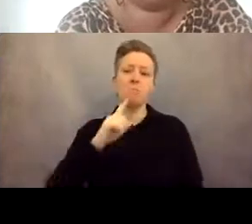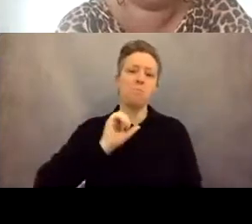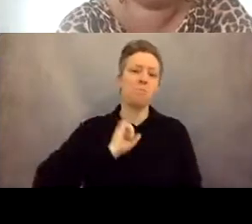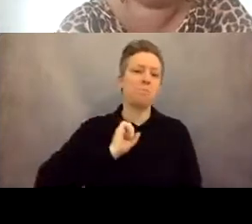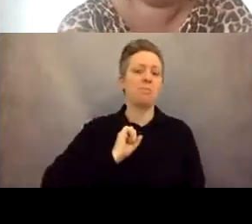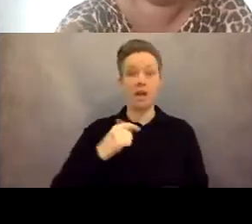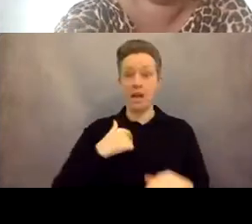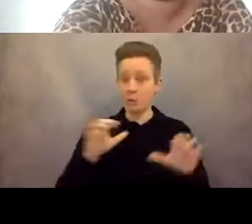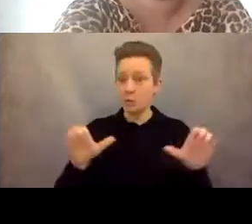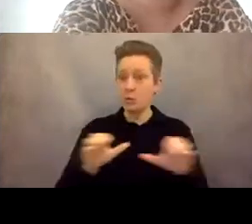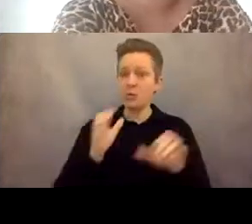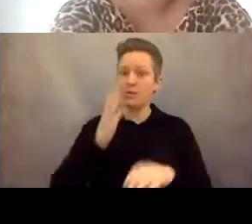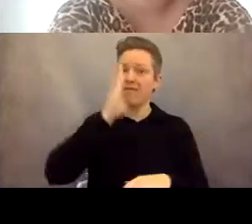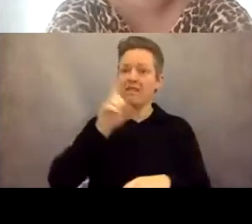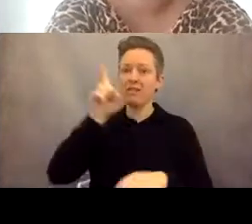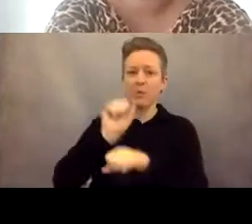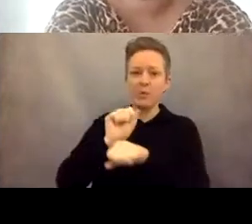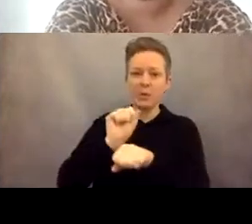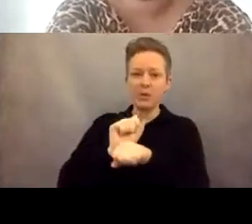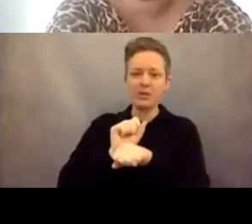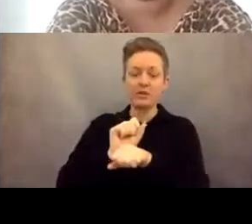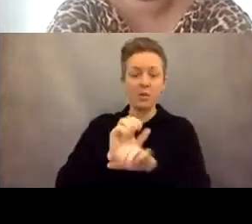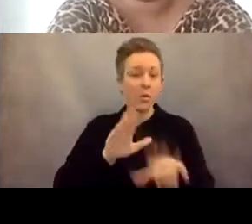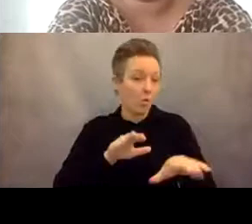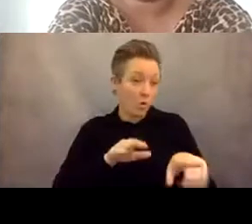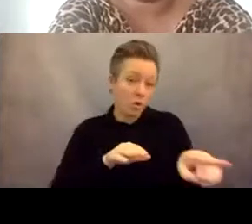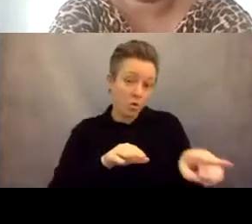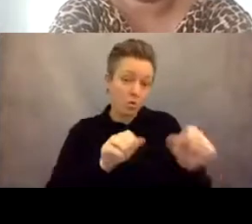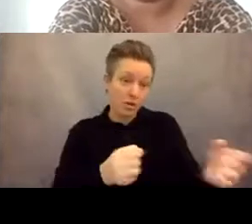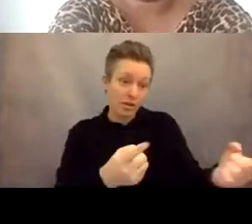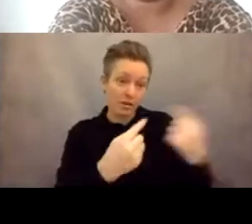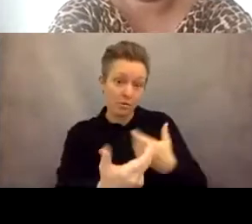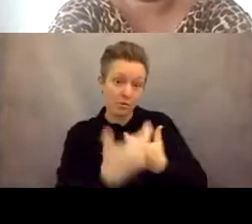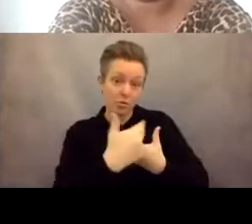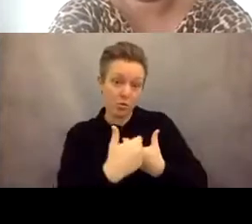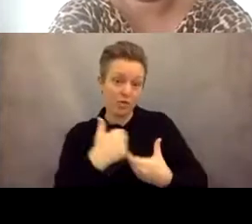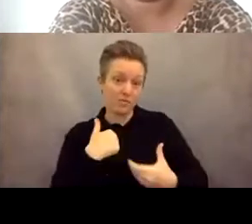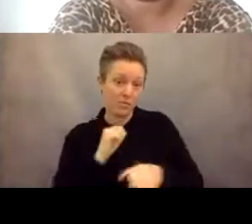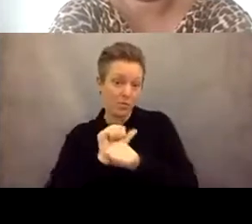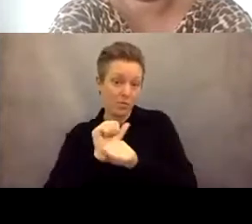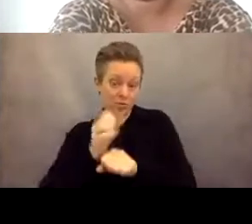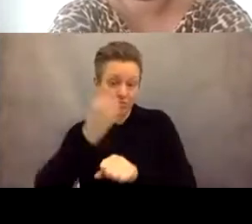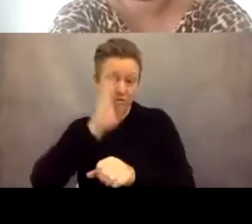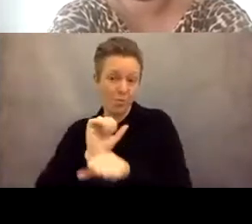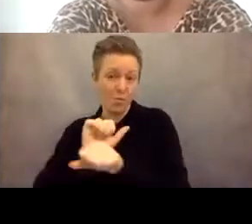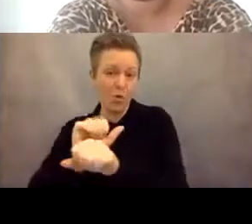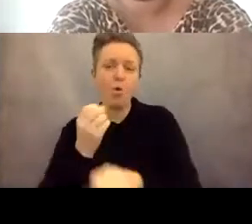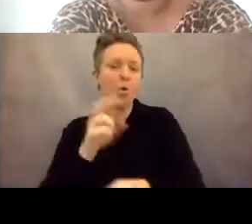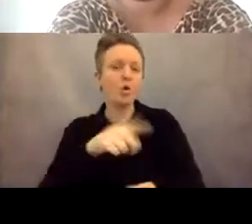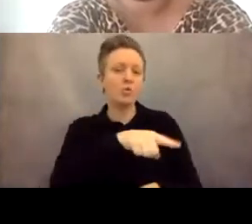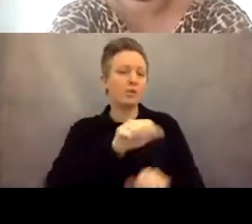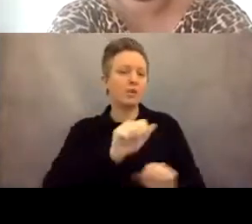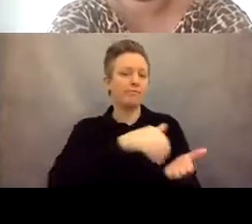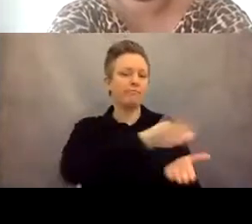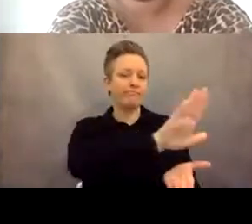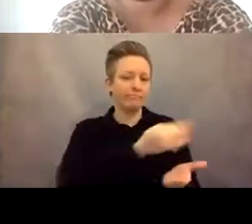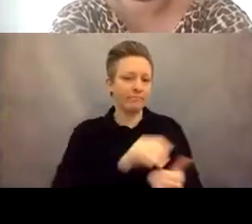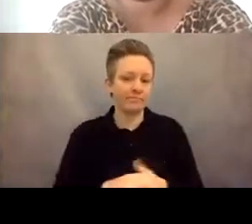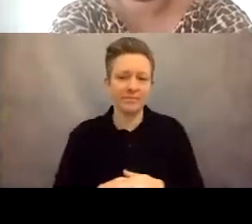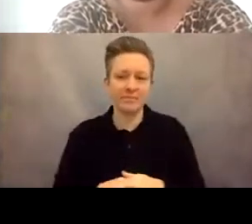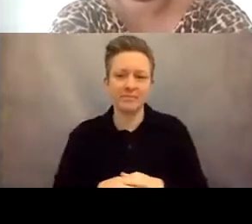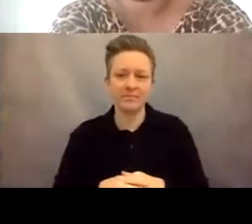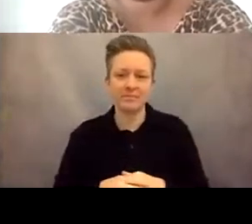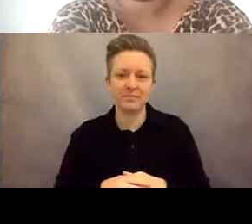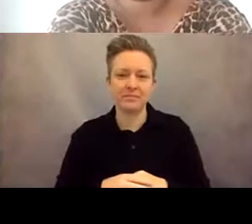doing God's work. You could either step up and help me do God's work, or you could step off. But I was definitely not gonna have a conversation with you about how